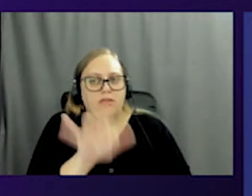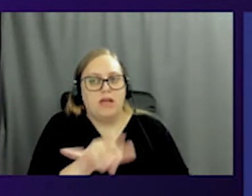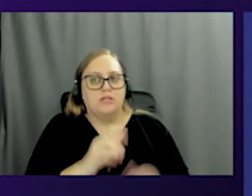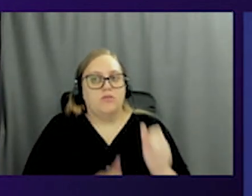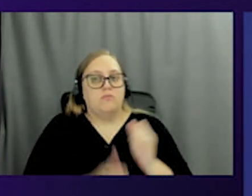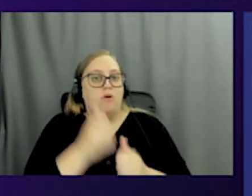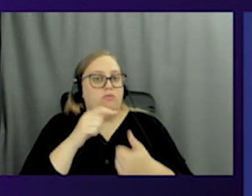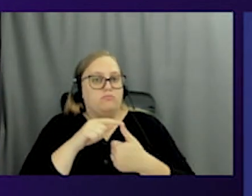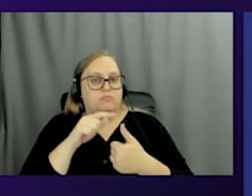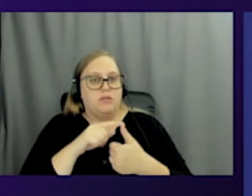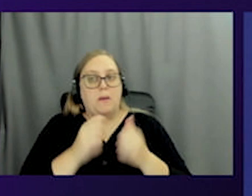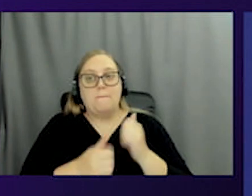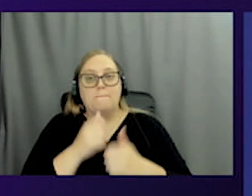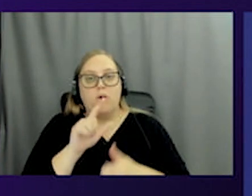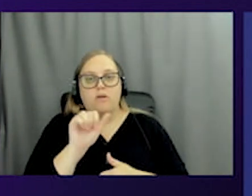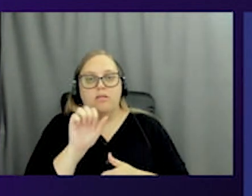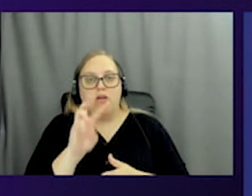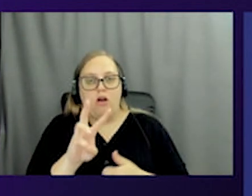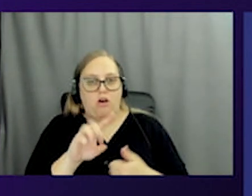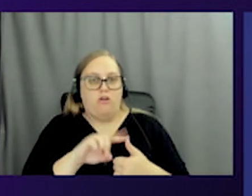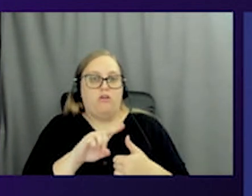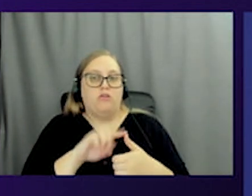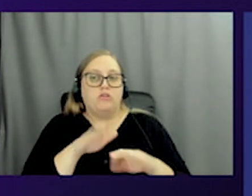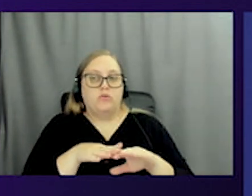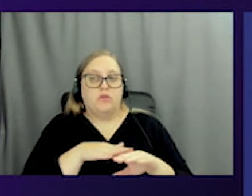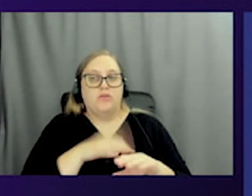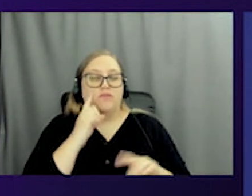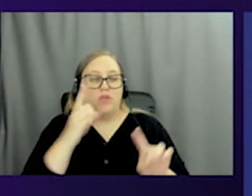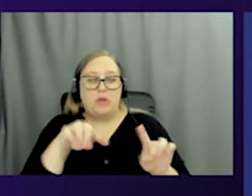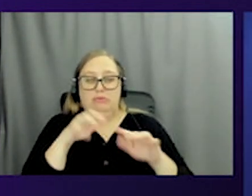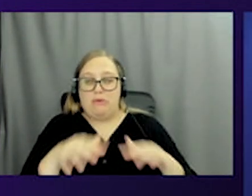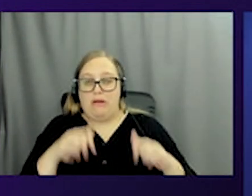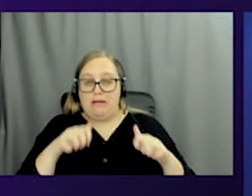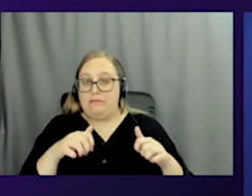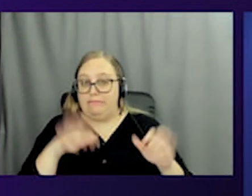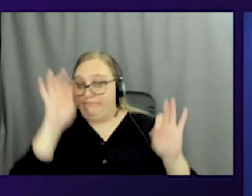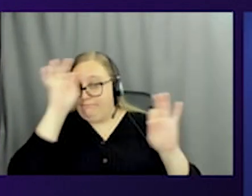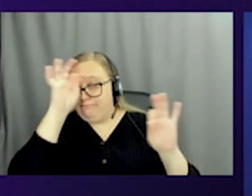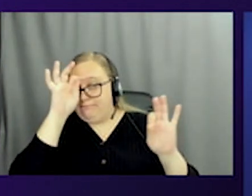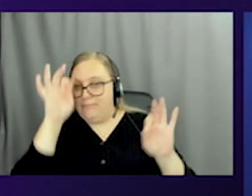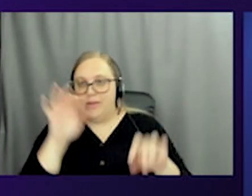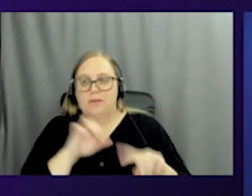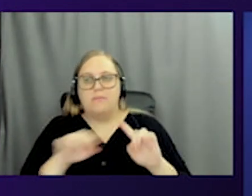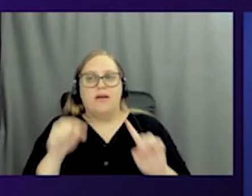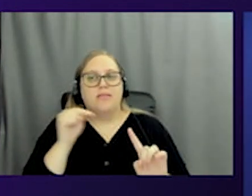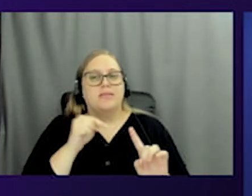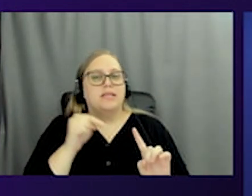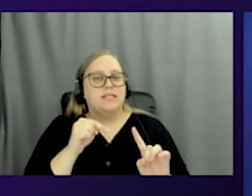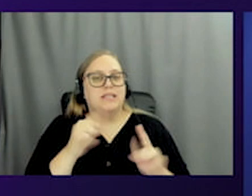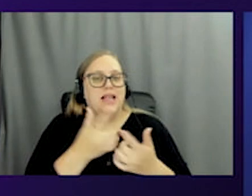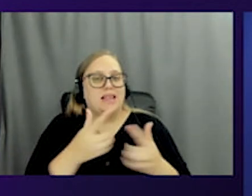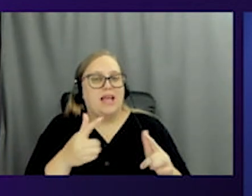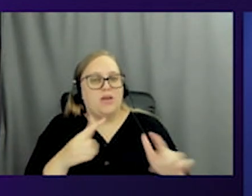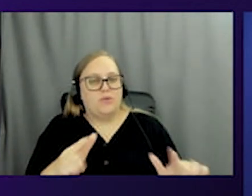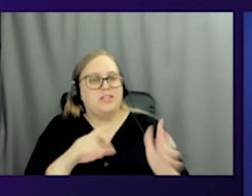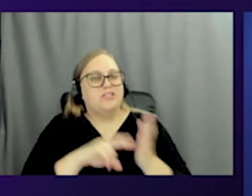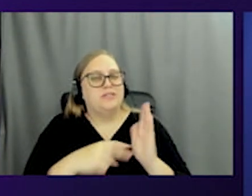really slowing. And for the audience who may not be familiar with this terminology, I think in layman's language, it's really talking